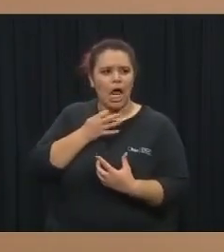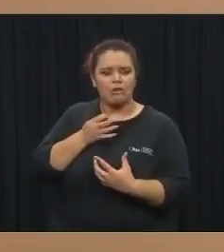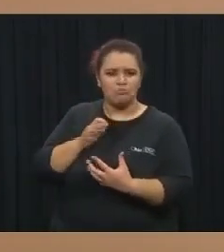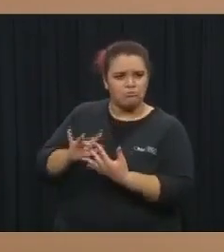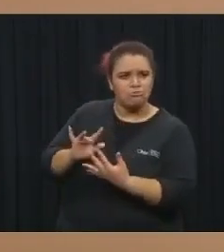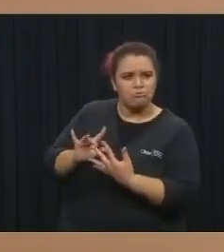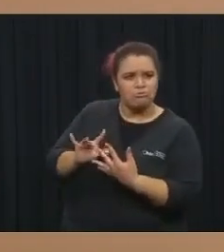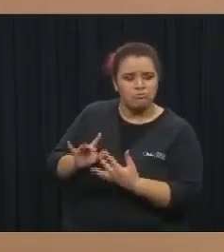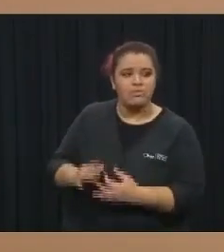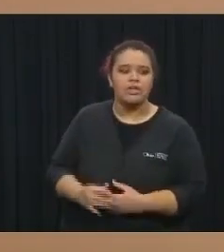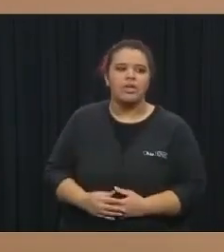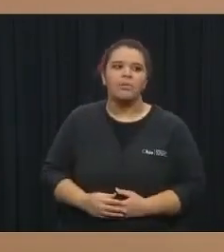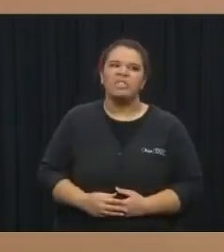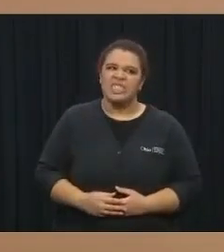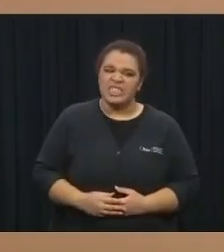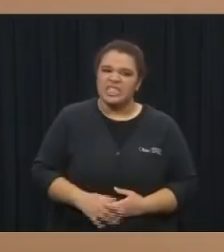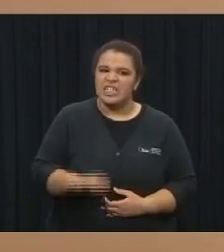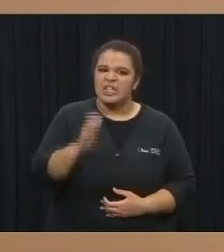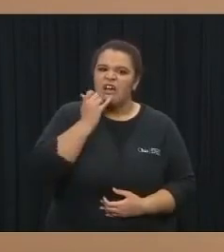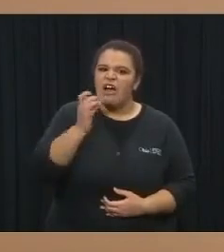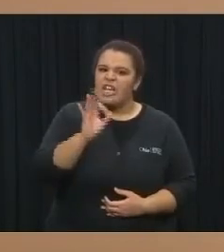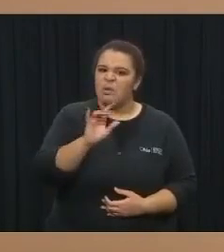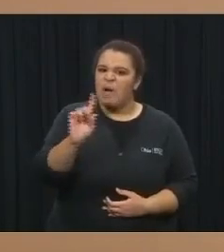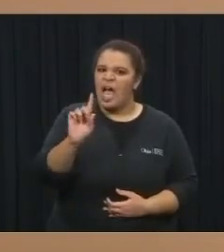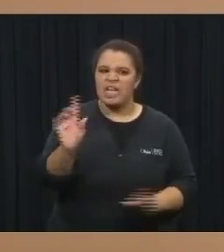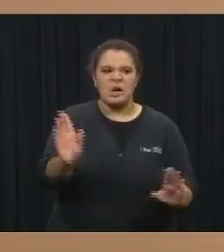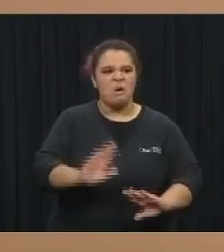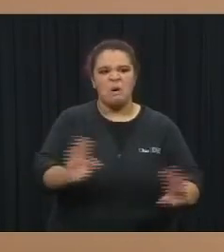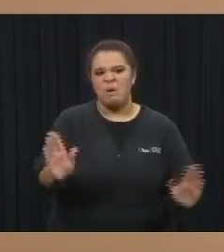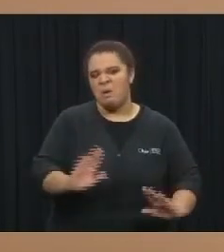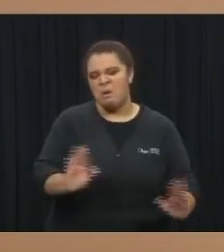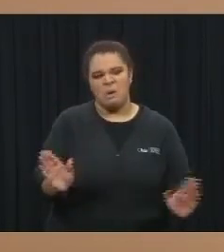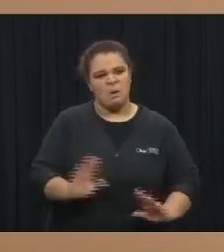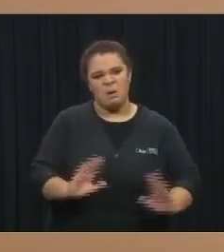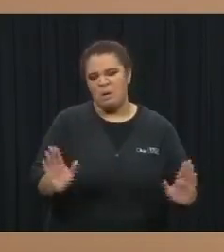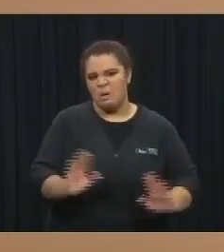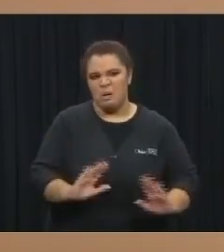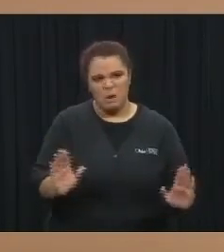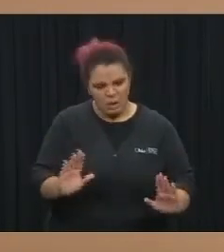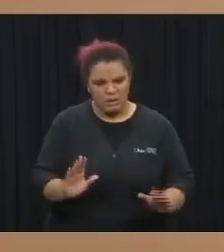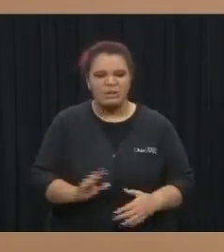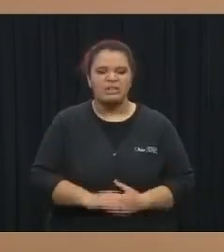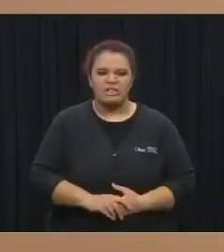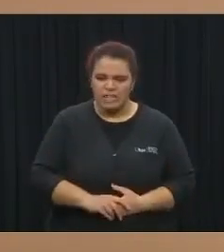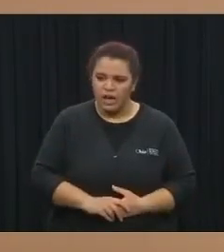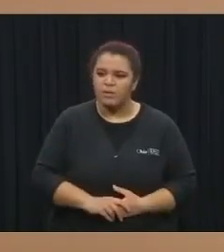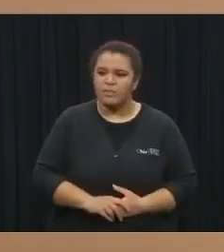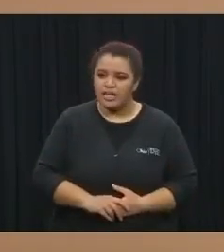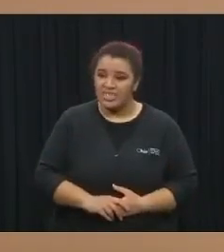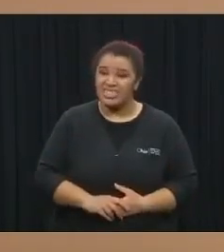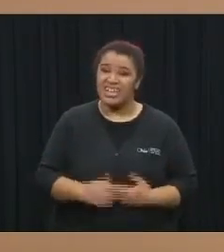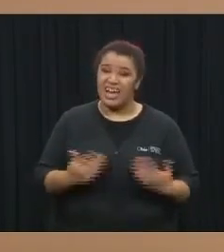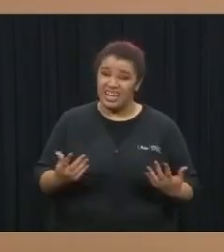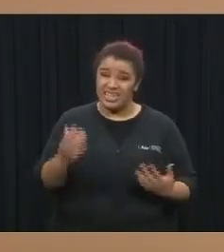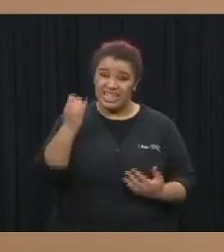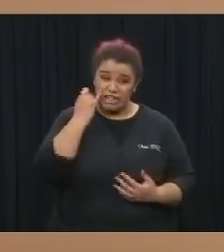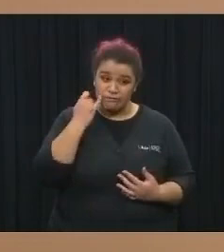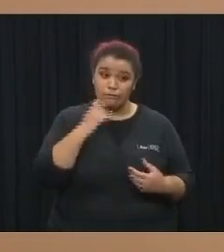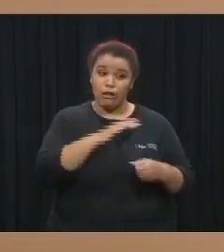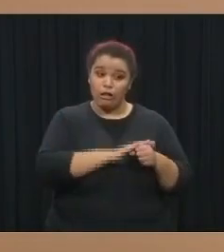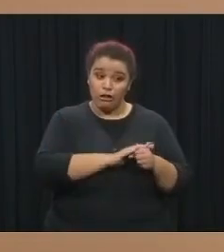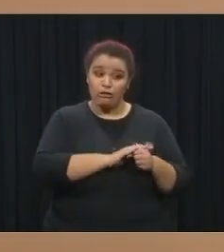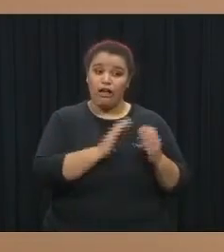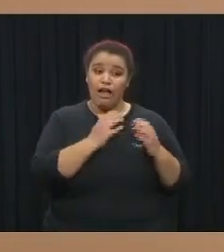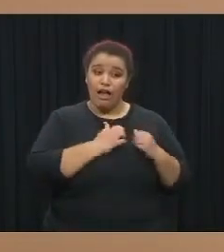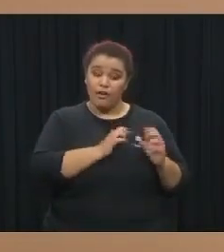911 system, I think people will be very hard pressed to have a local health department solving all this. This really is